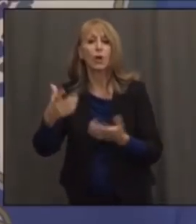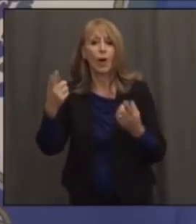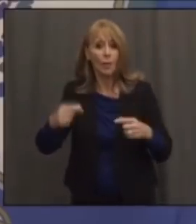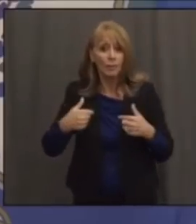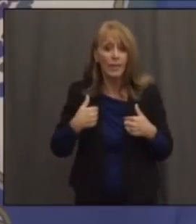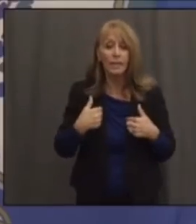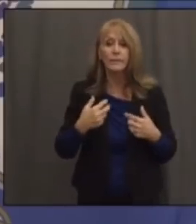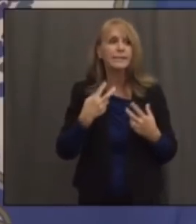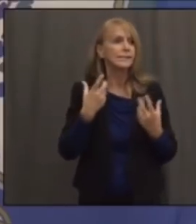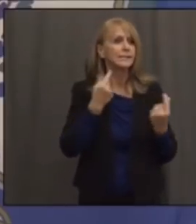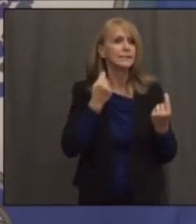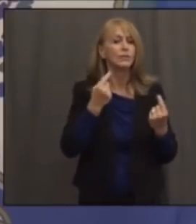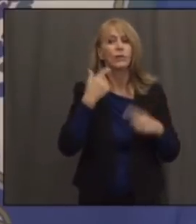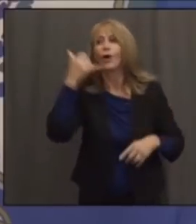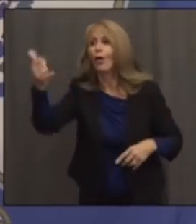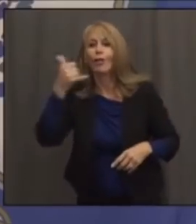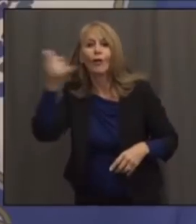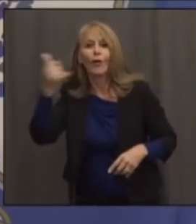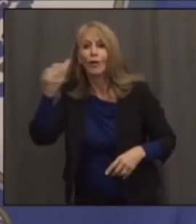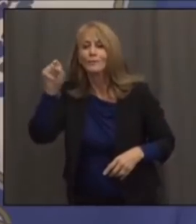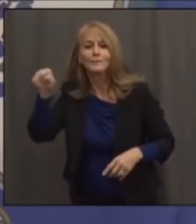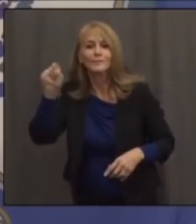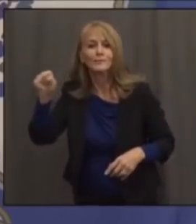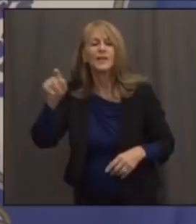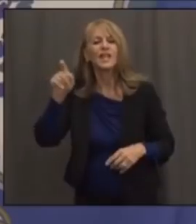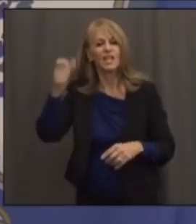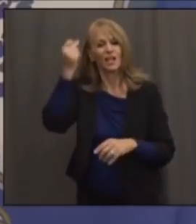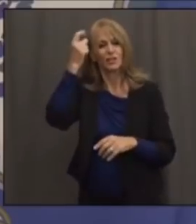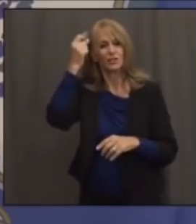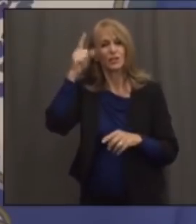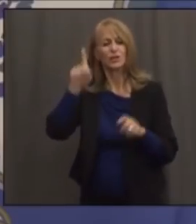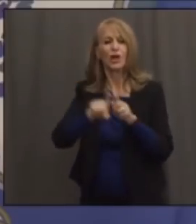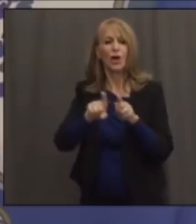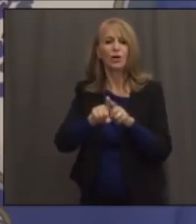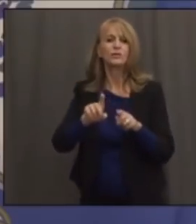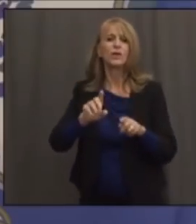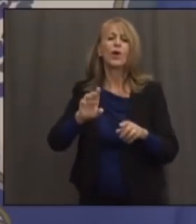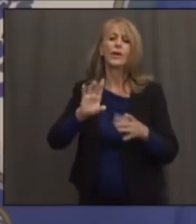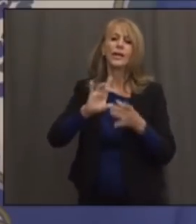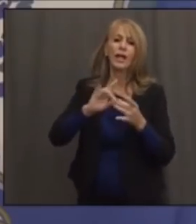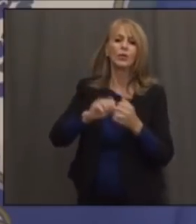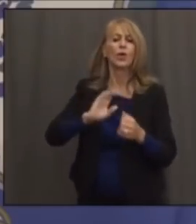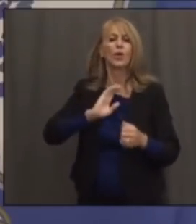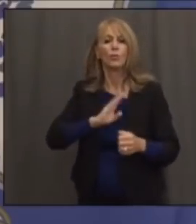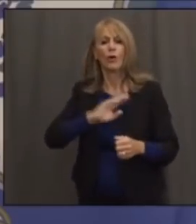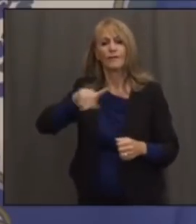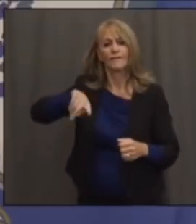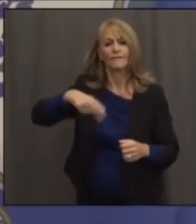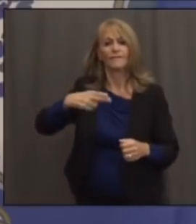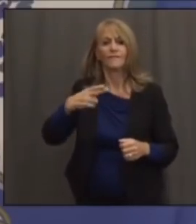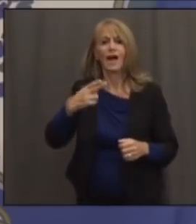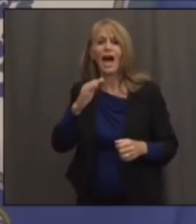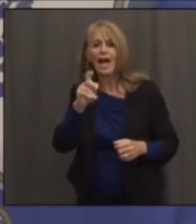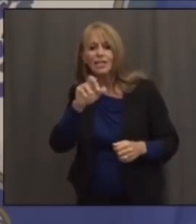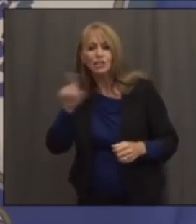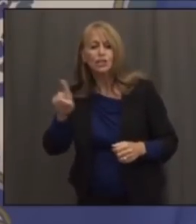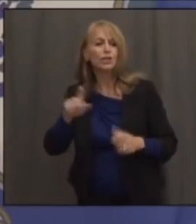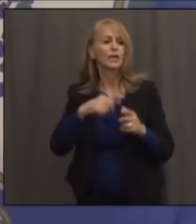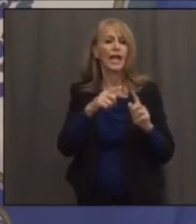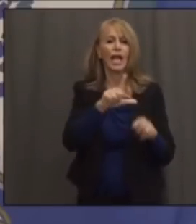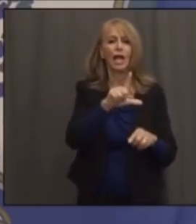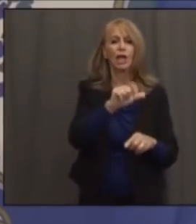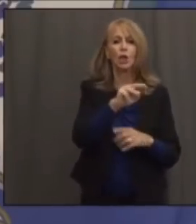And he had a context about Connecticut, but also the board of Pfizer and Illumina. He had info in terms of